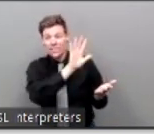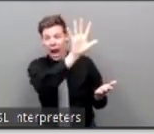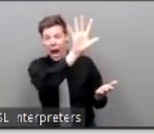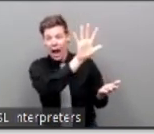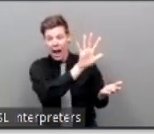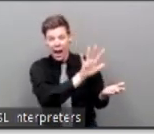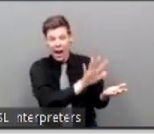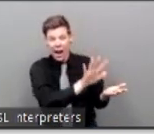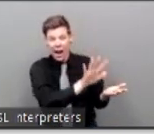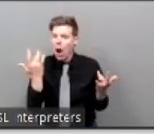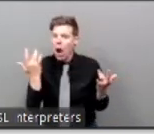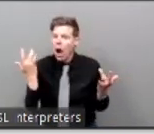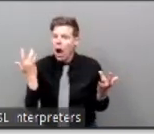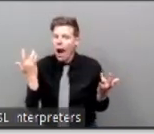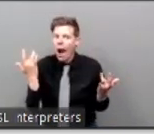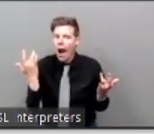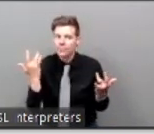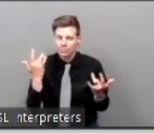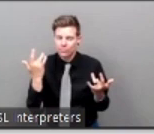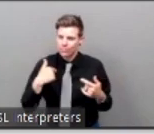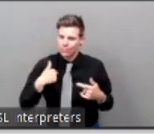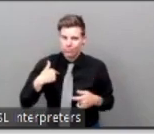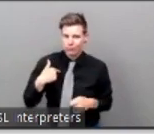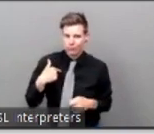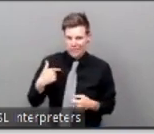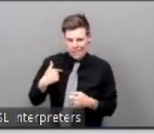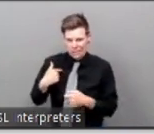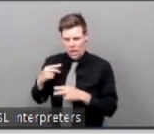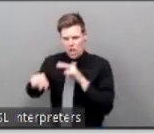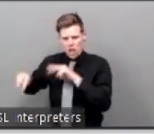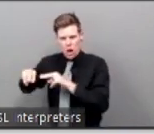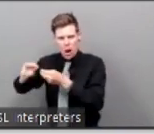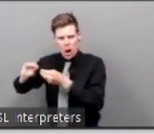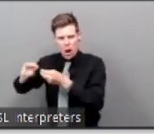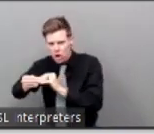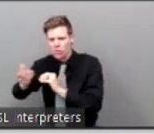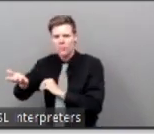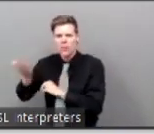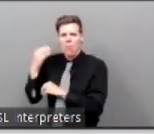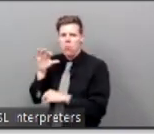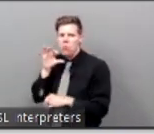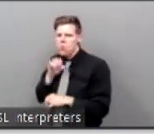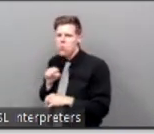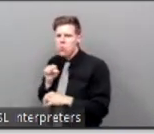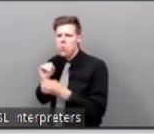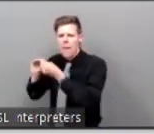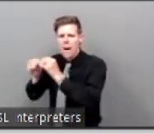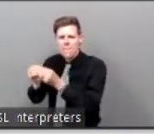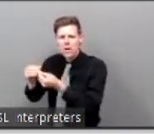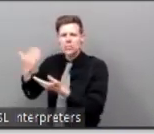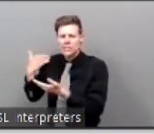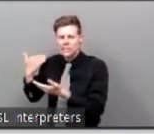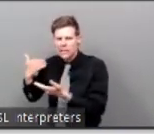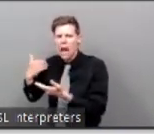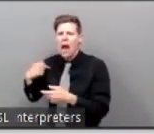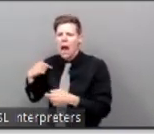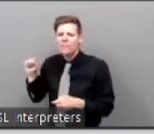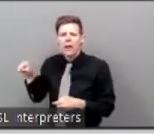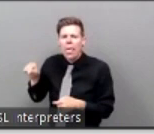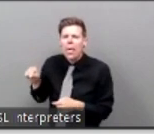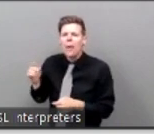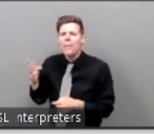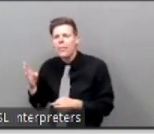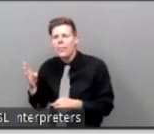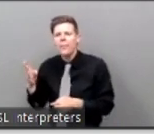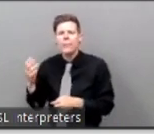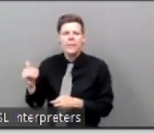we recalculated it according to the previous approach, I think we had 4 yellow counties, mostly toward the eastern part of New Mexico. But I